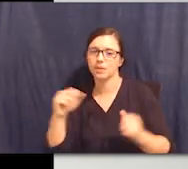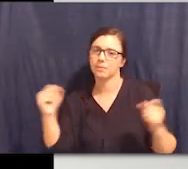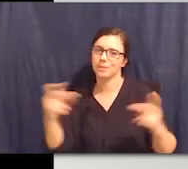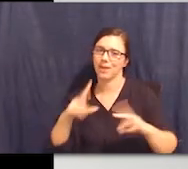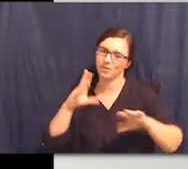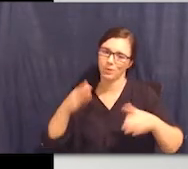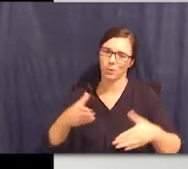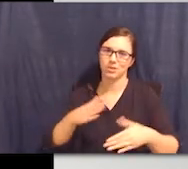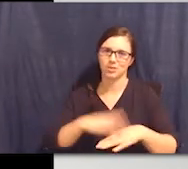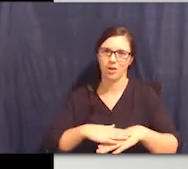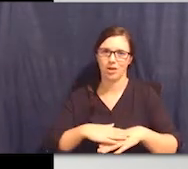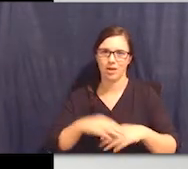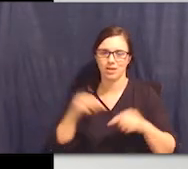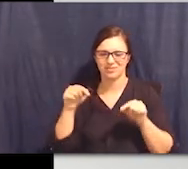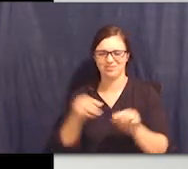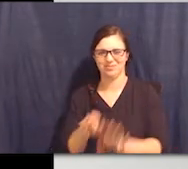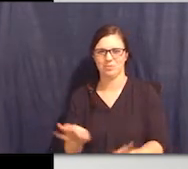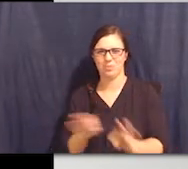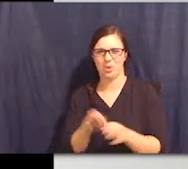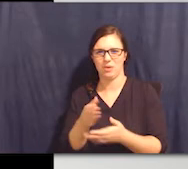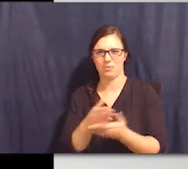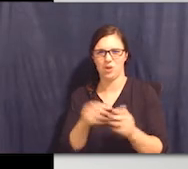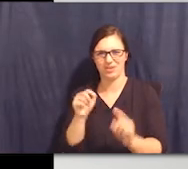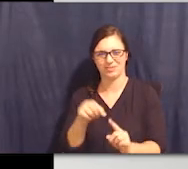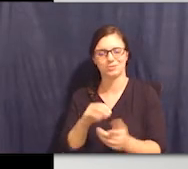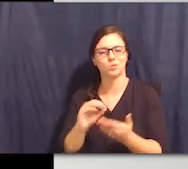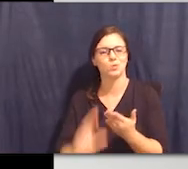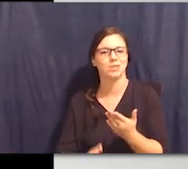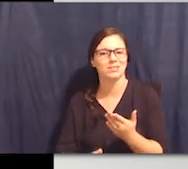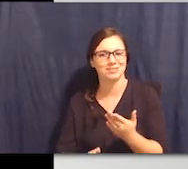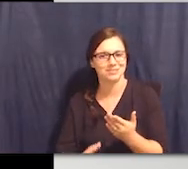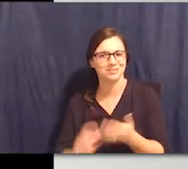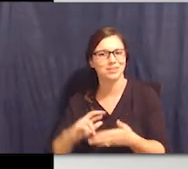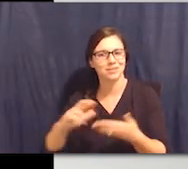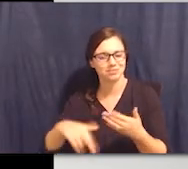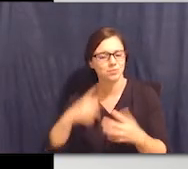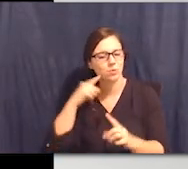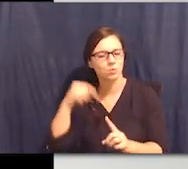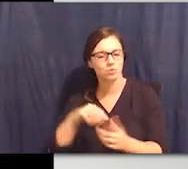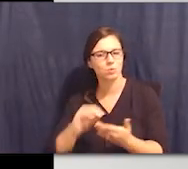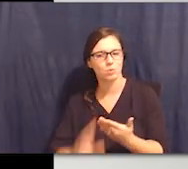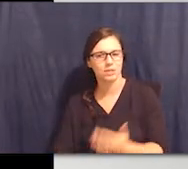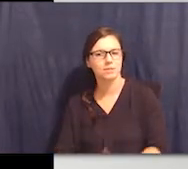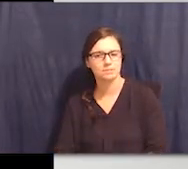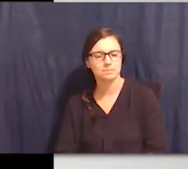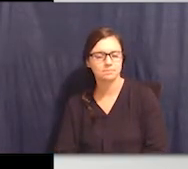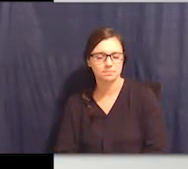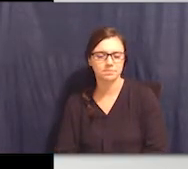to focusing on what really matters, which are, you know, that's the student, the outcomes for that student.